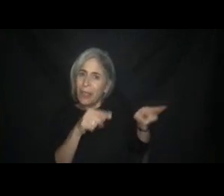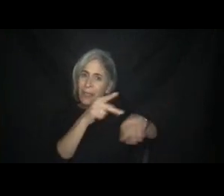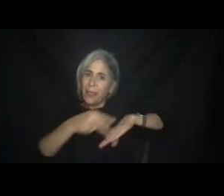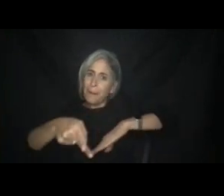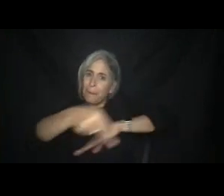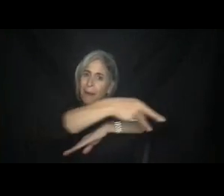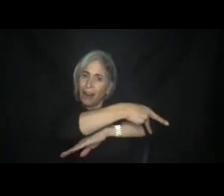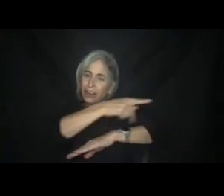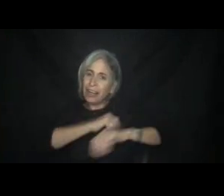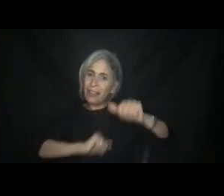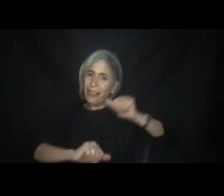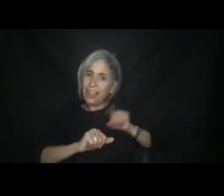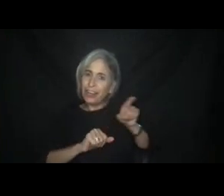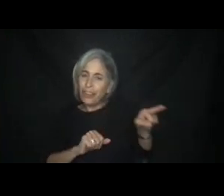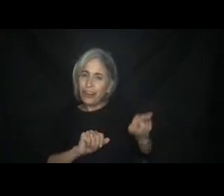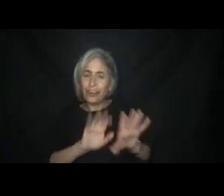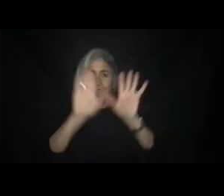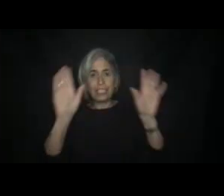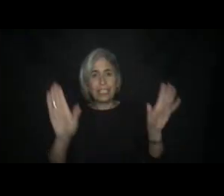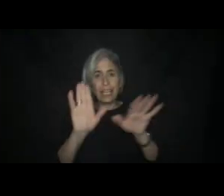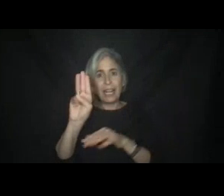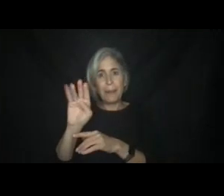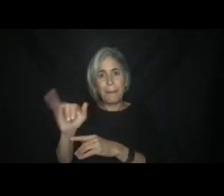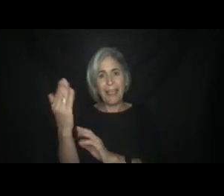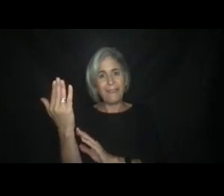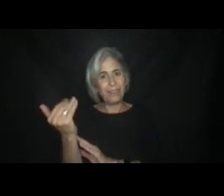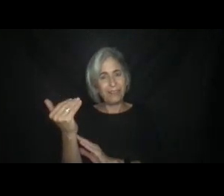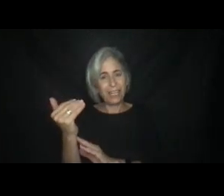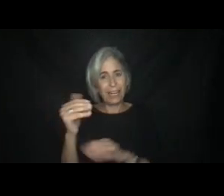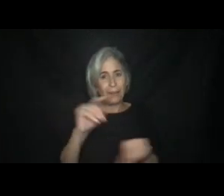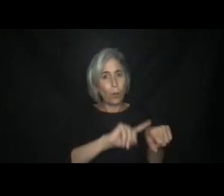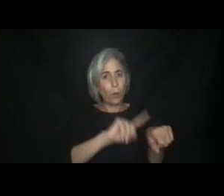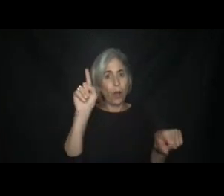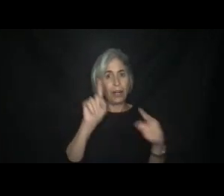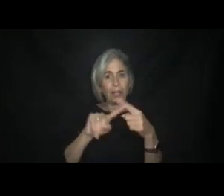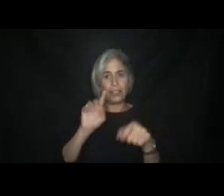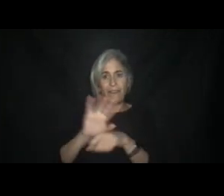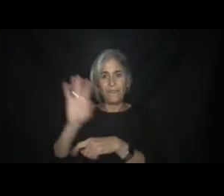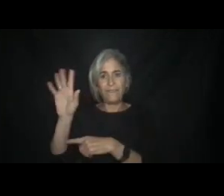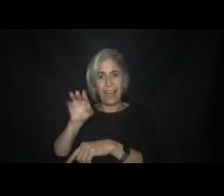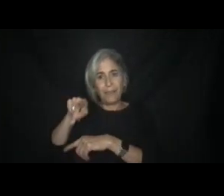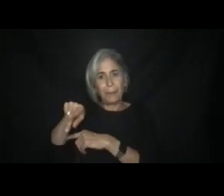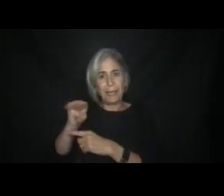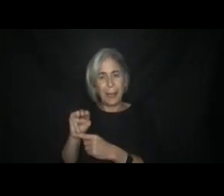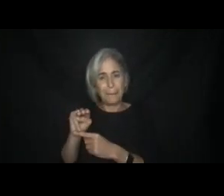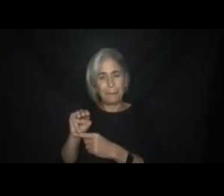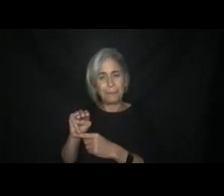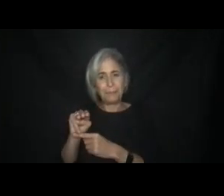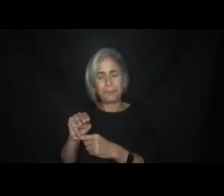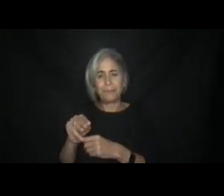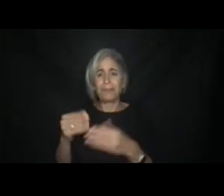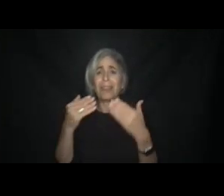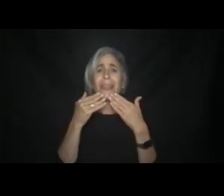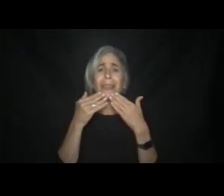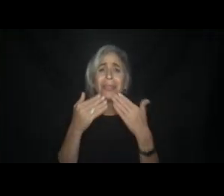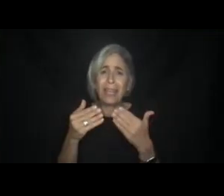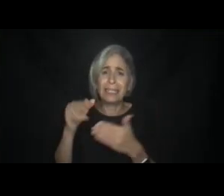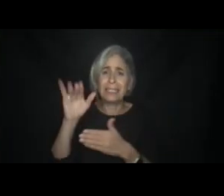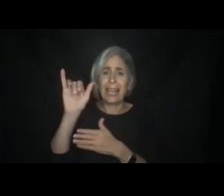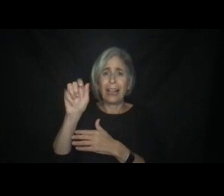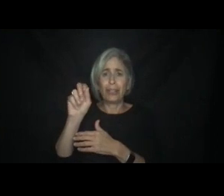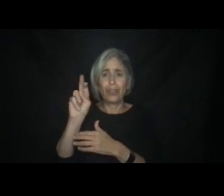and Amphitheater, Sunday, May 15, from 1 to 5 p.m. I extend warmest thanks to Eleanor